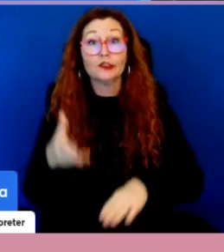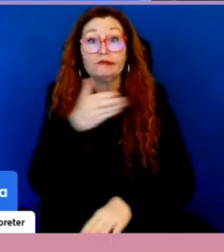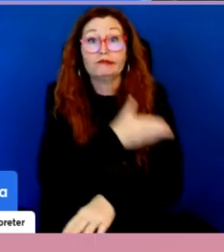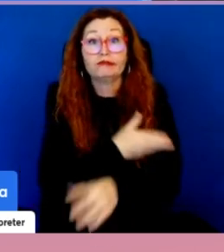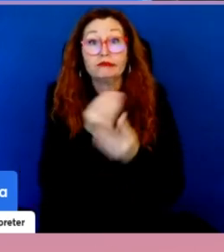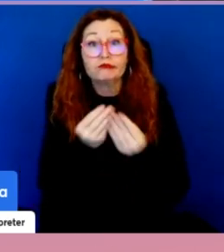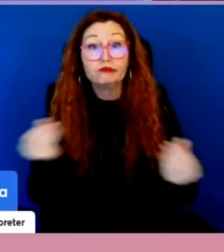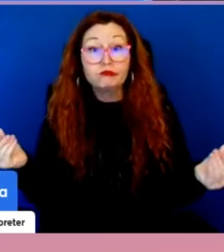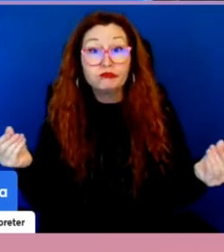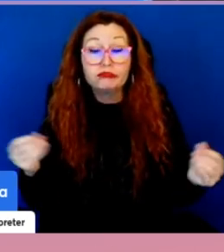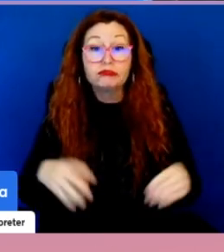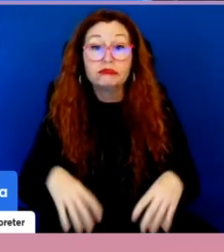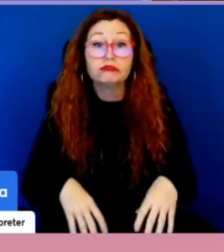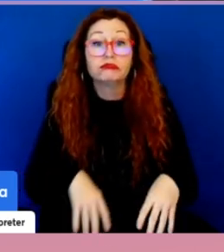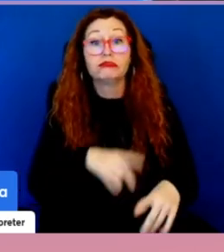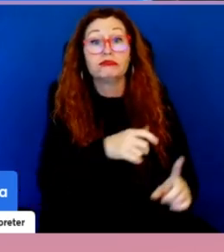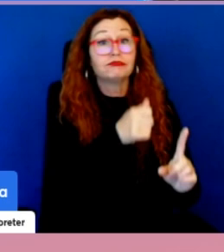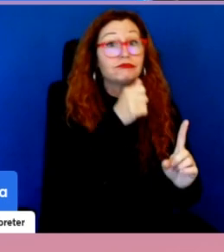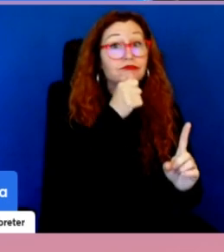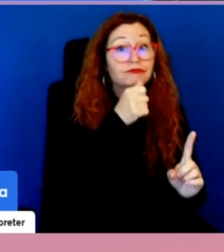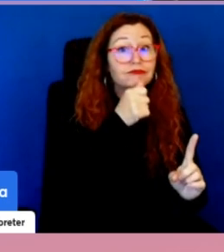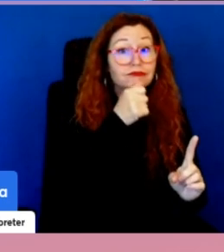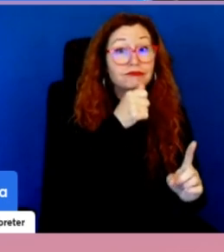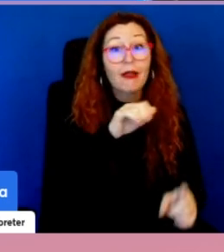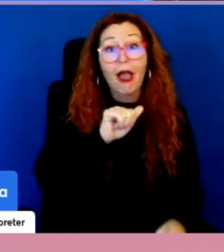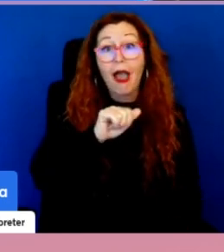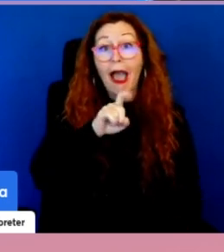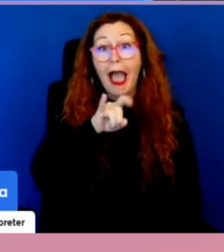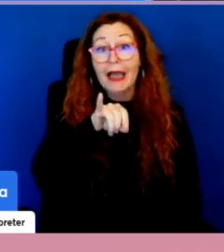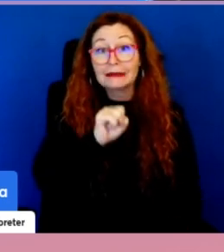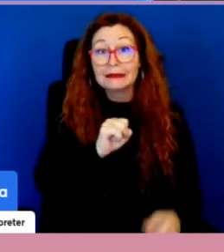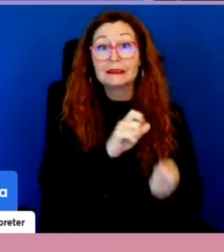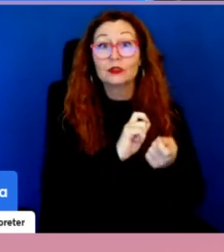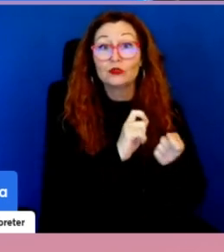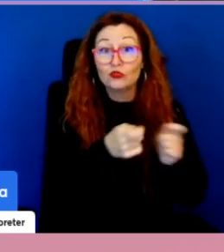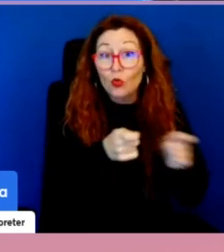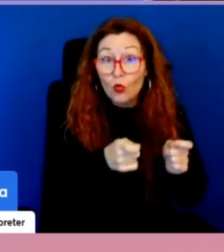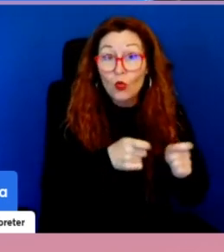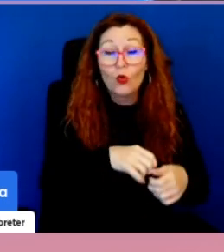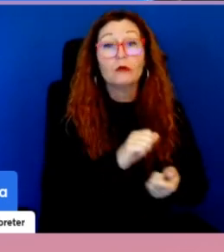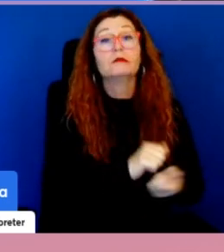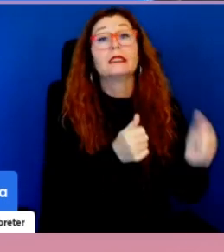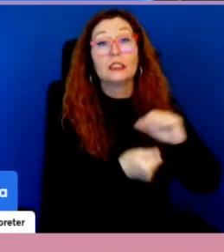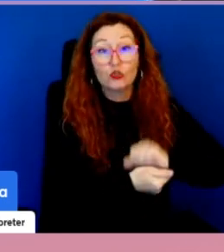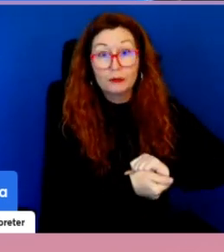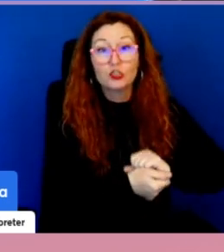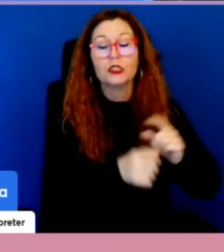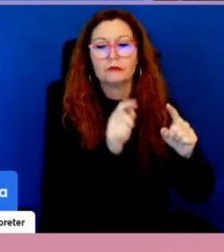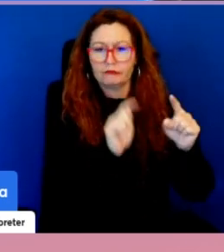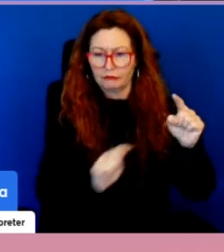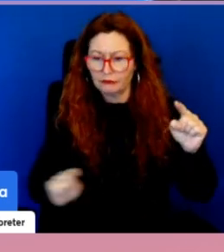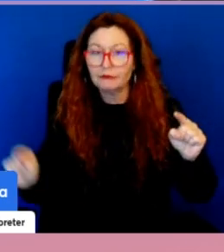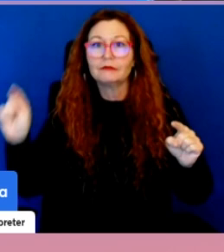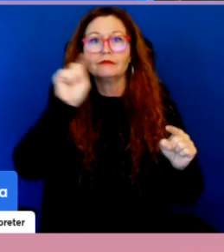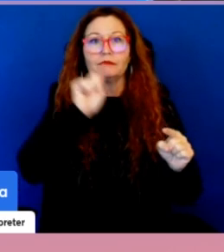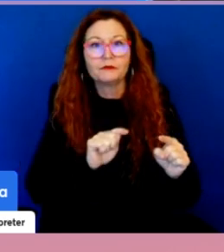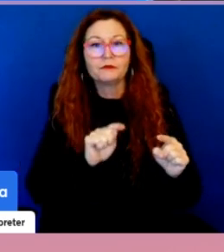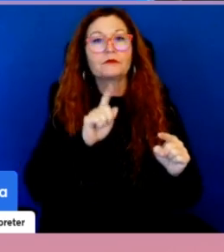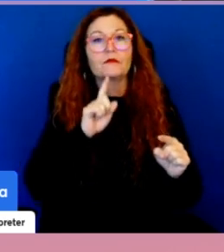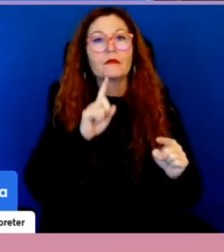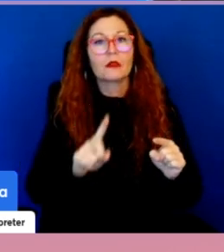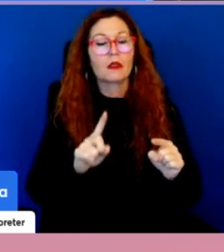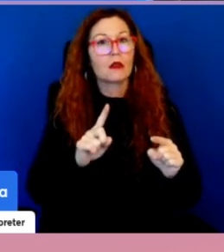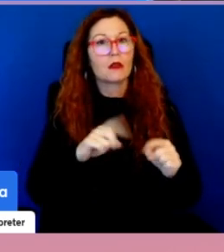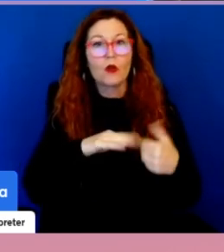under confidentiality, you have things like access controls and encryption. And these are all things that you have to kind of address as you seek